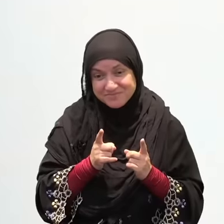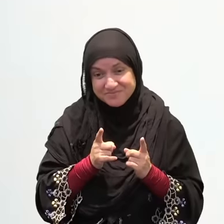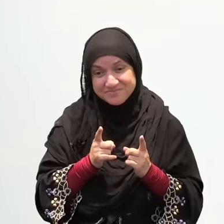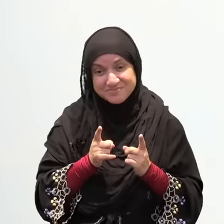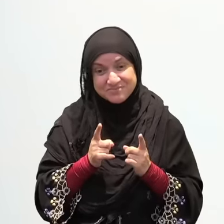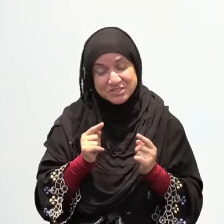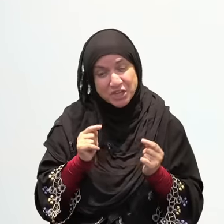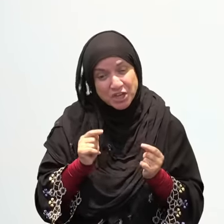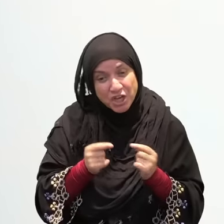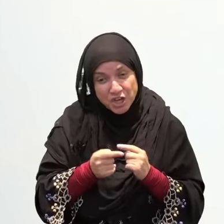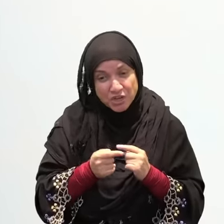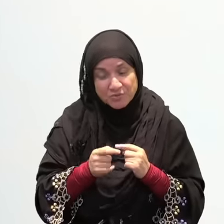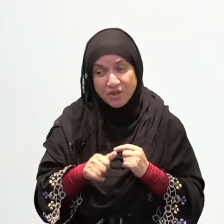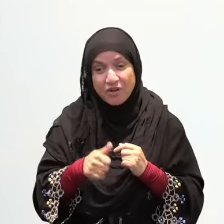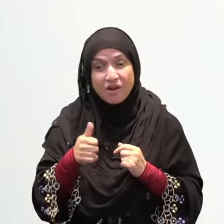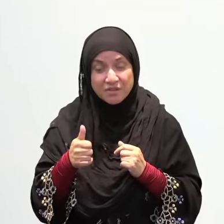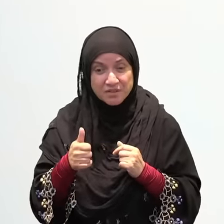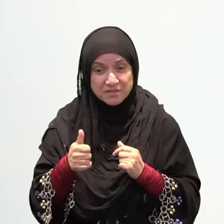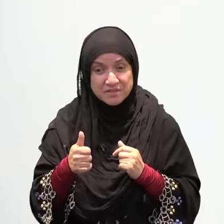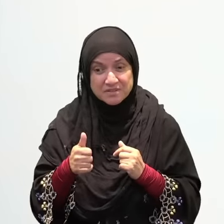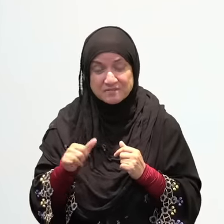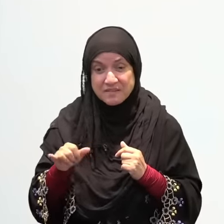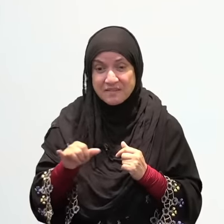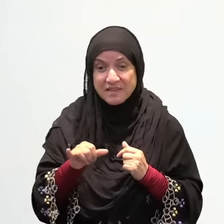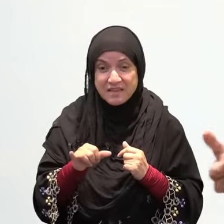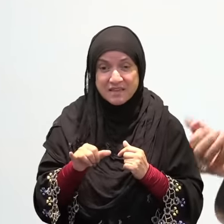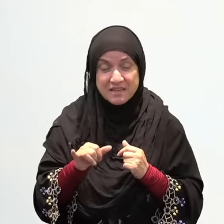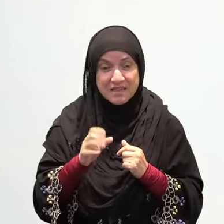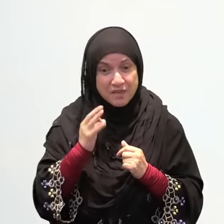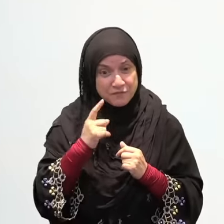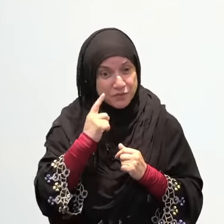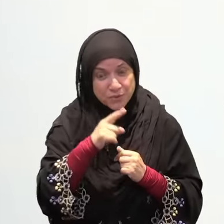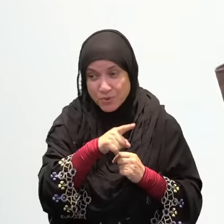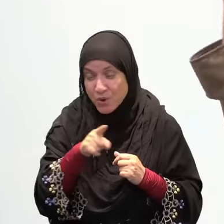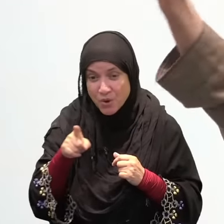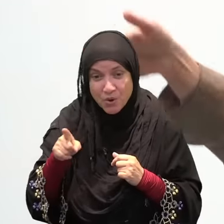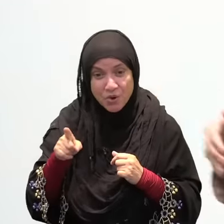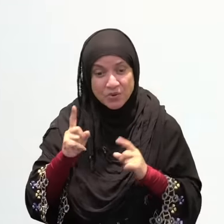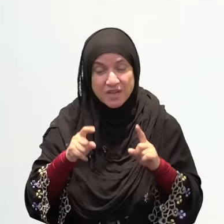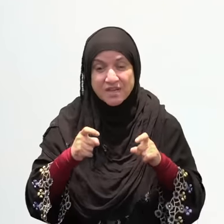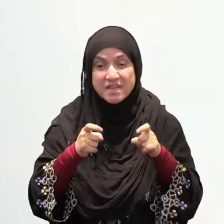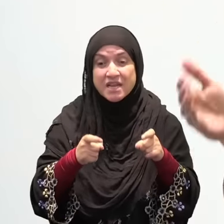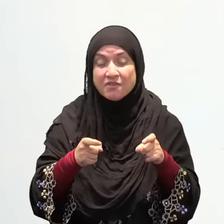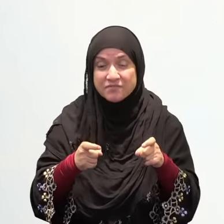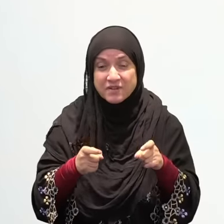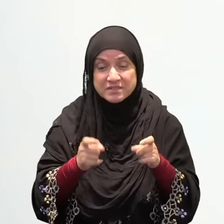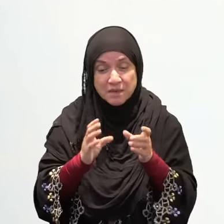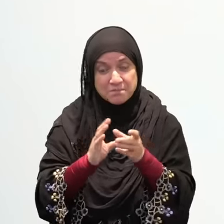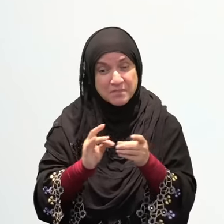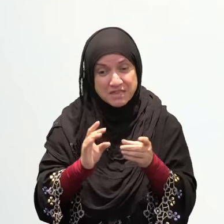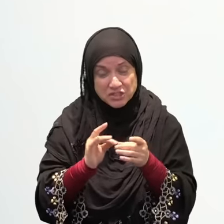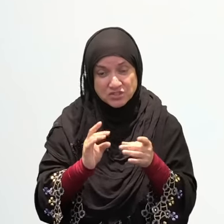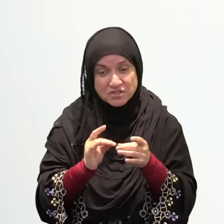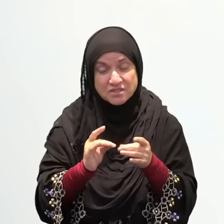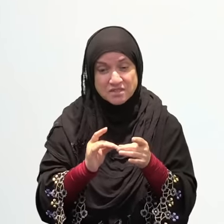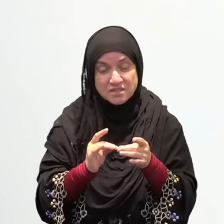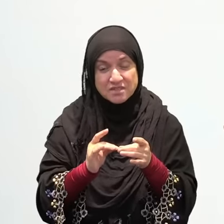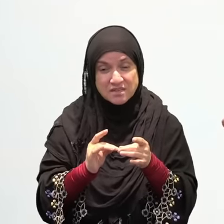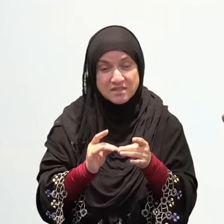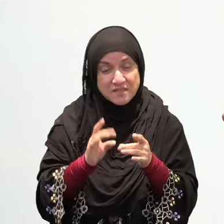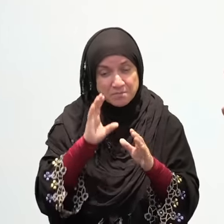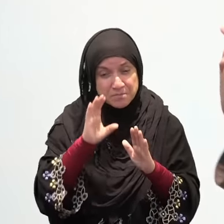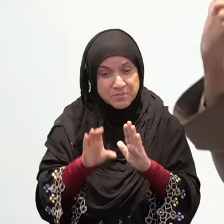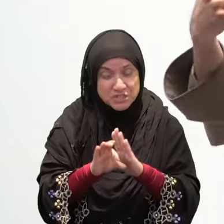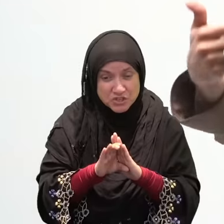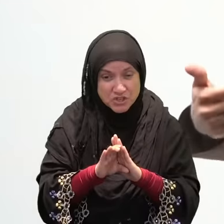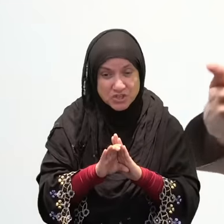a rumor, forwarding this, forwarding that. Your WhatsApp group, your group chat, your social media, whatever it is, don't assume you're the